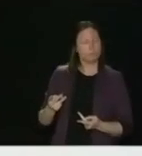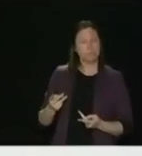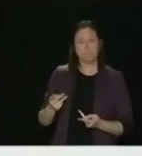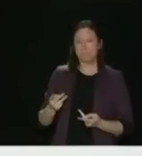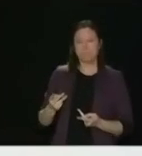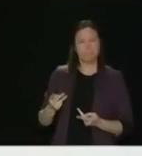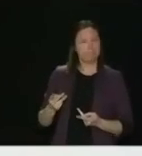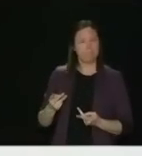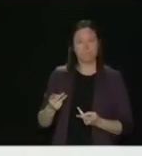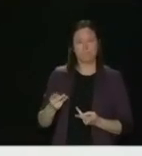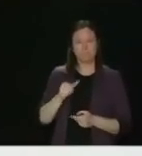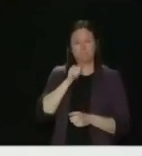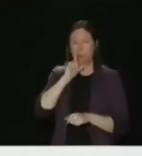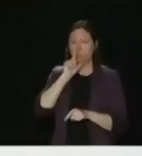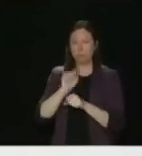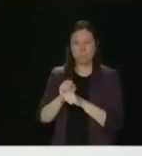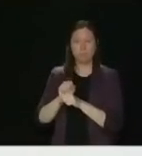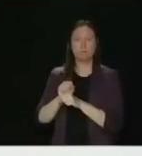the case.